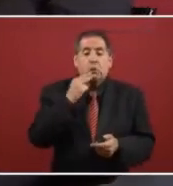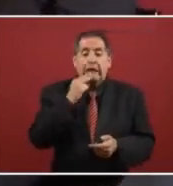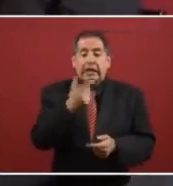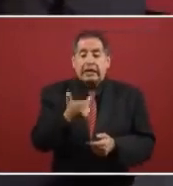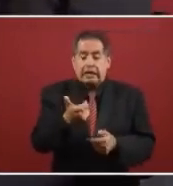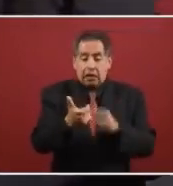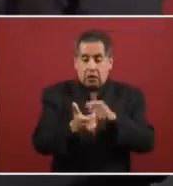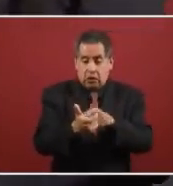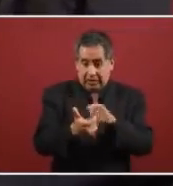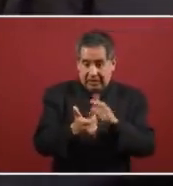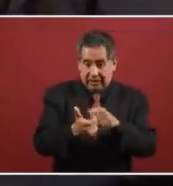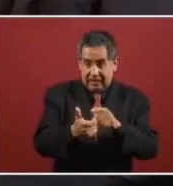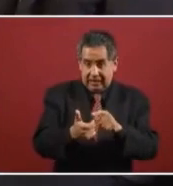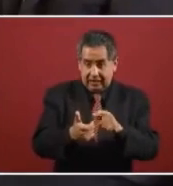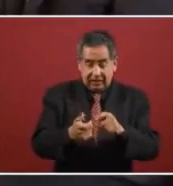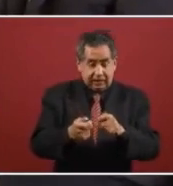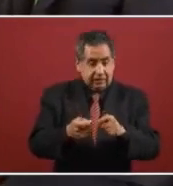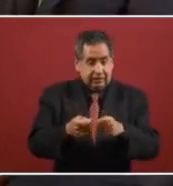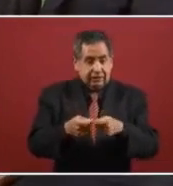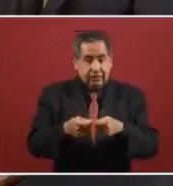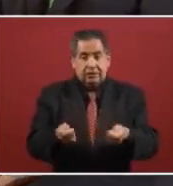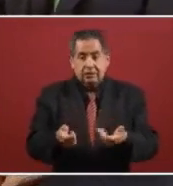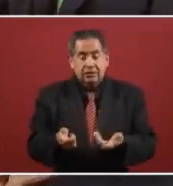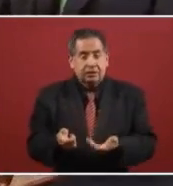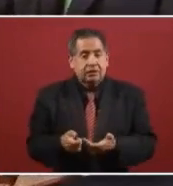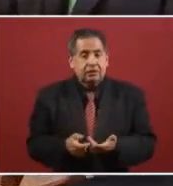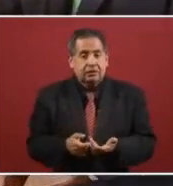And so you can only use the money